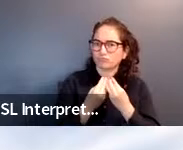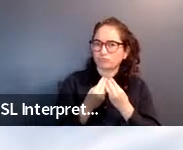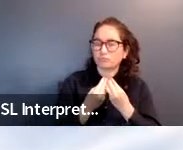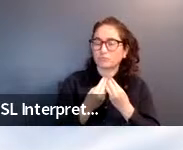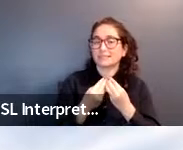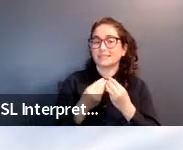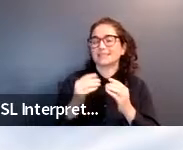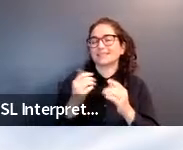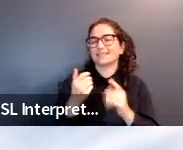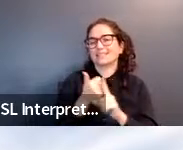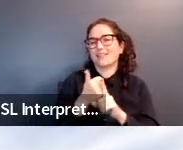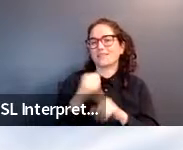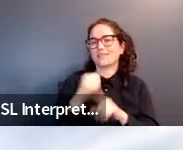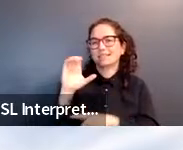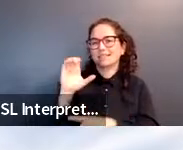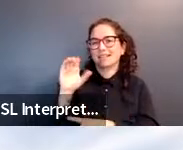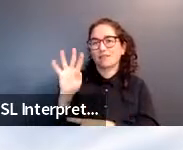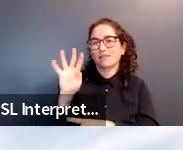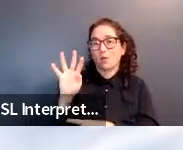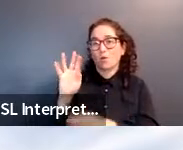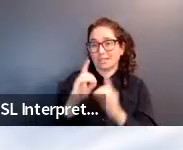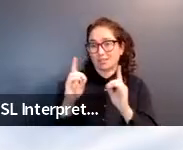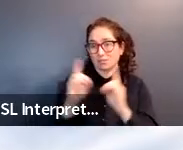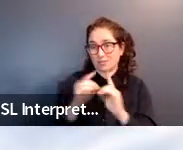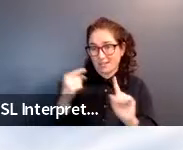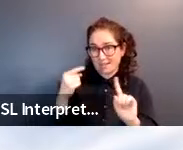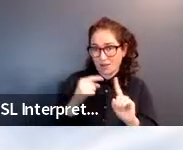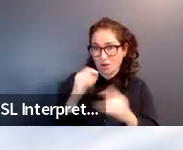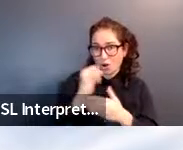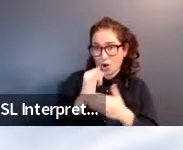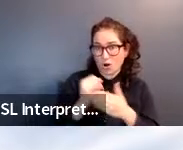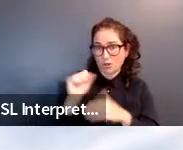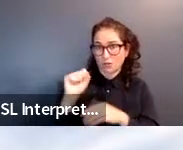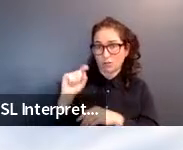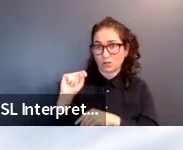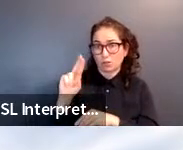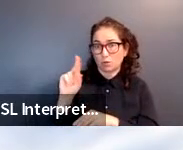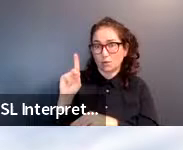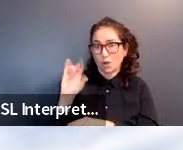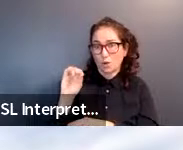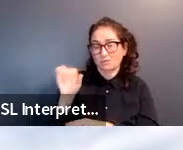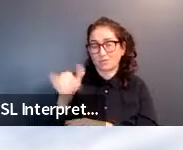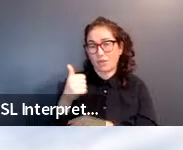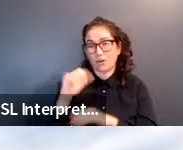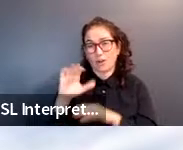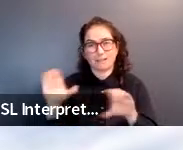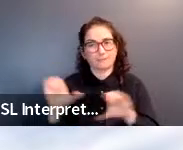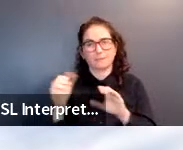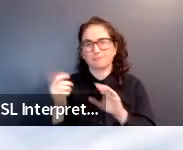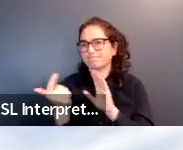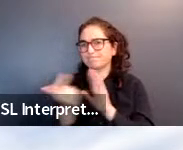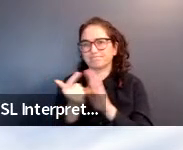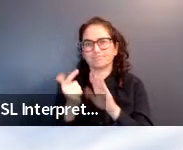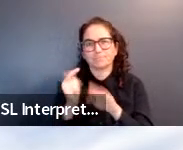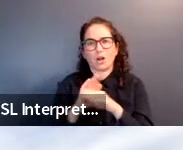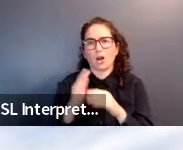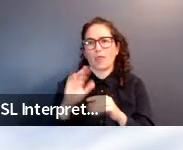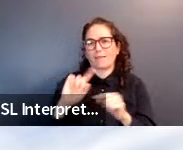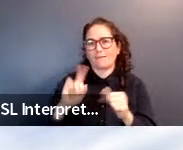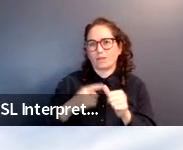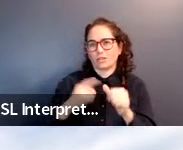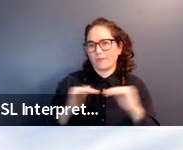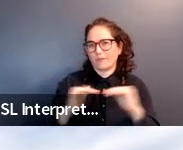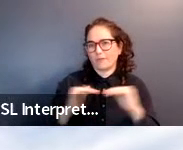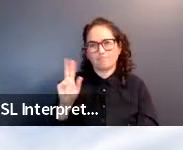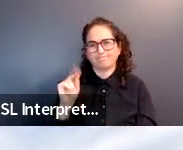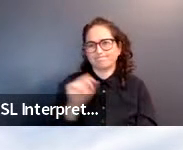C4 district. And in this district, art studios and many other activities are not permitted on the ground floor.